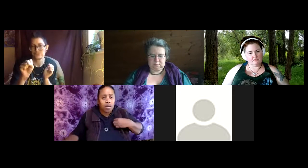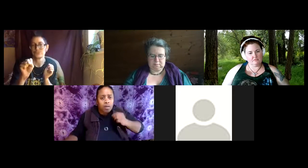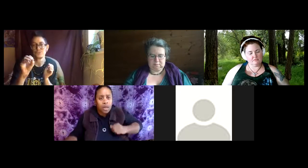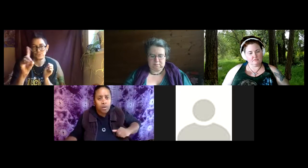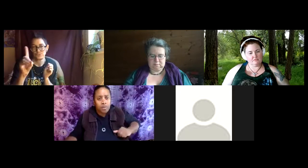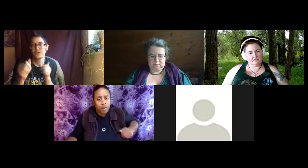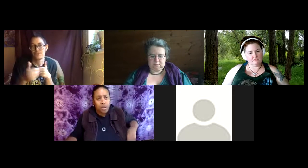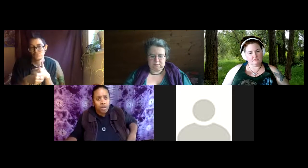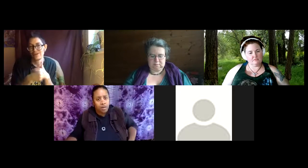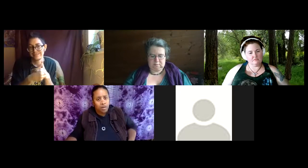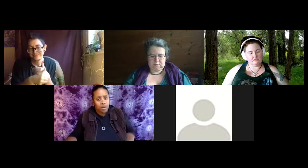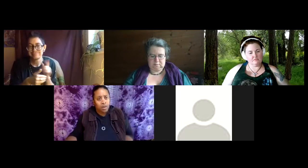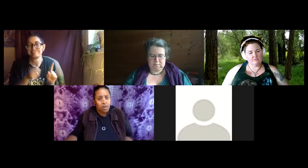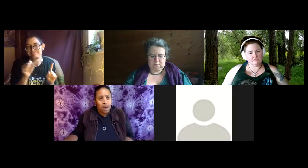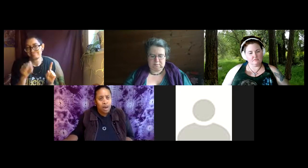is to